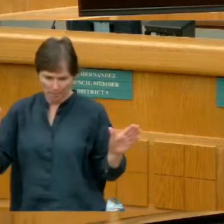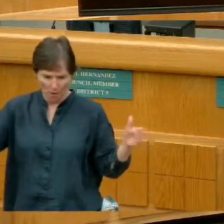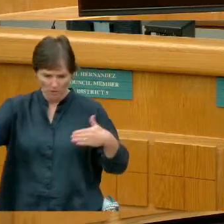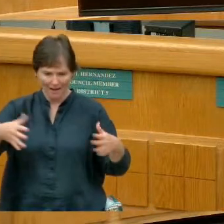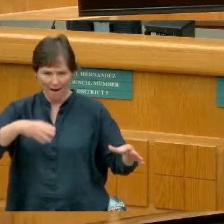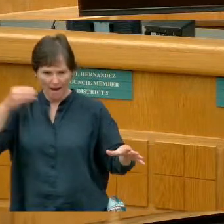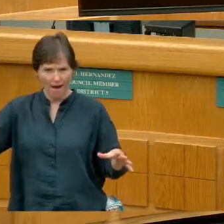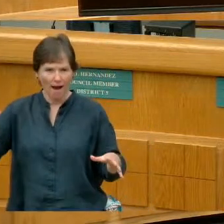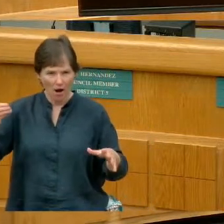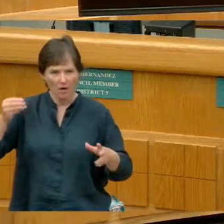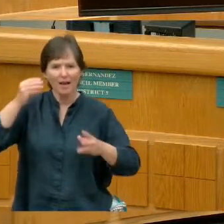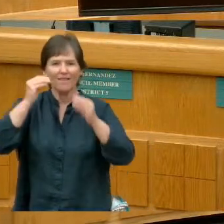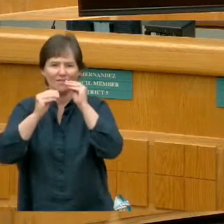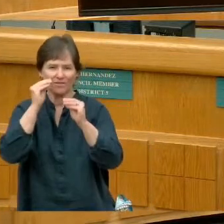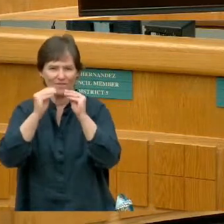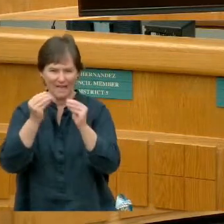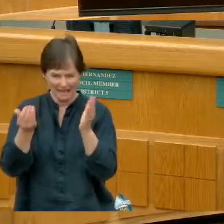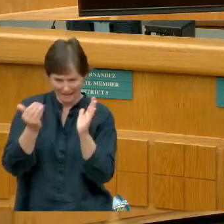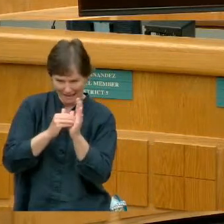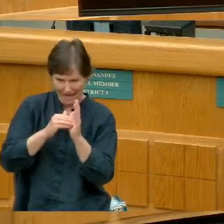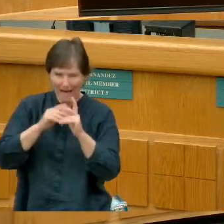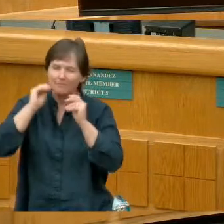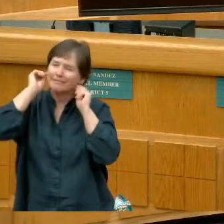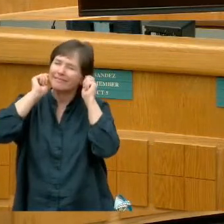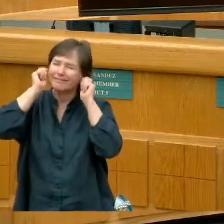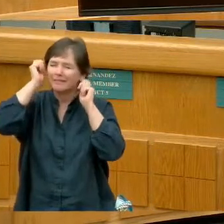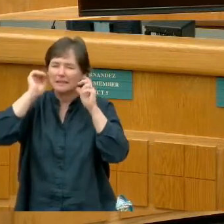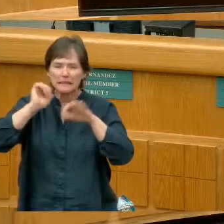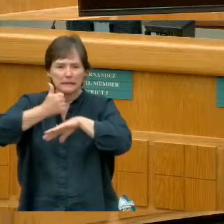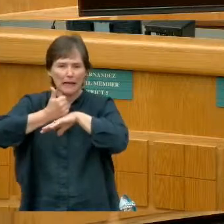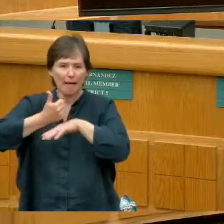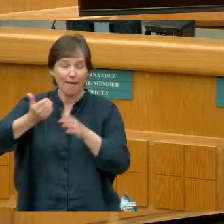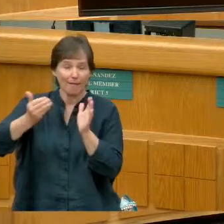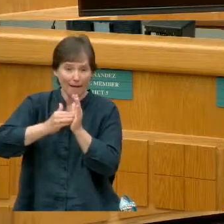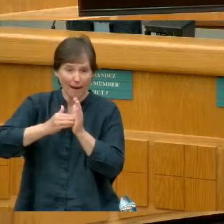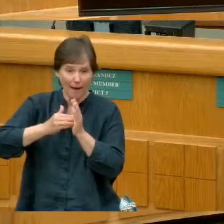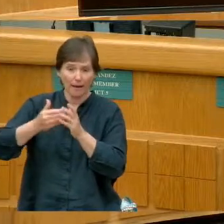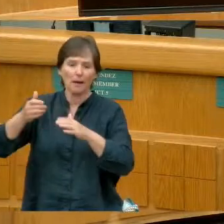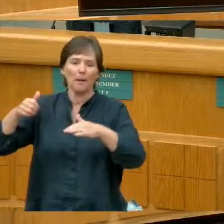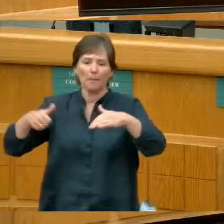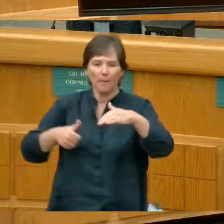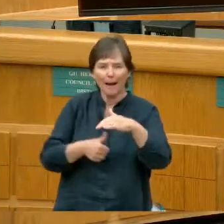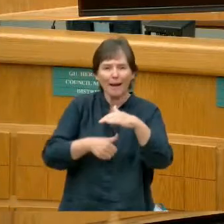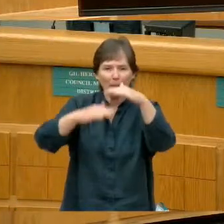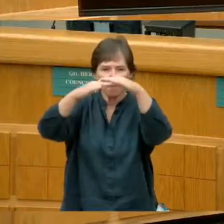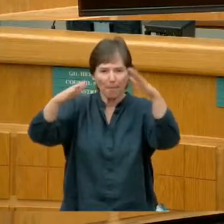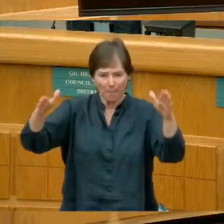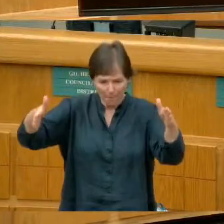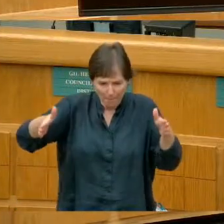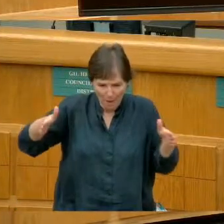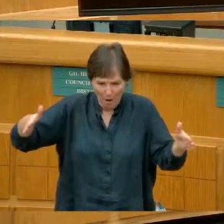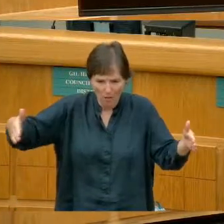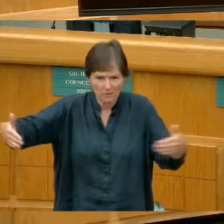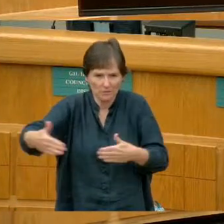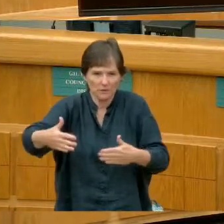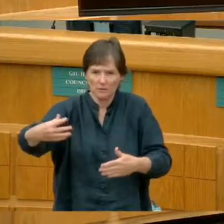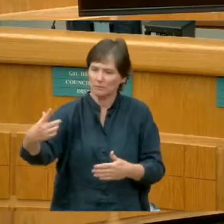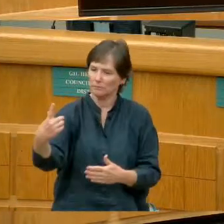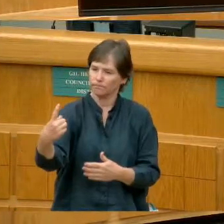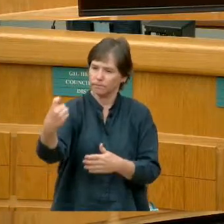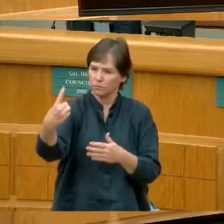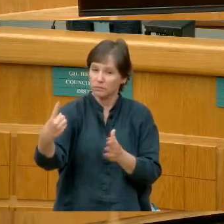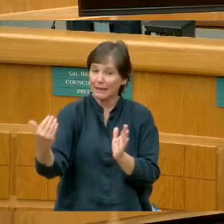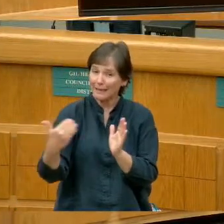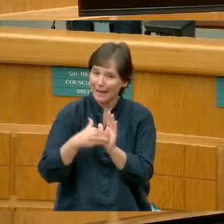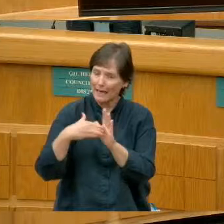again, they have to try again until they get a proper fit. So their masks are very different than our mask. And so I want to remind people